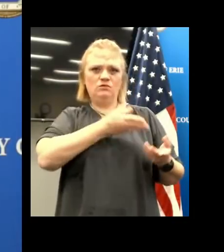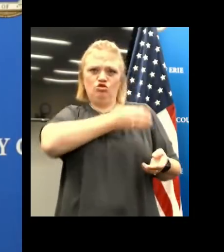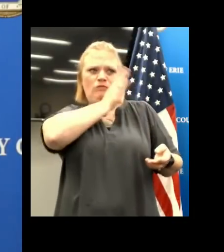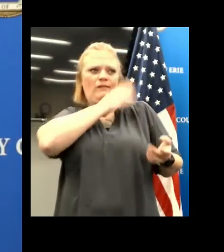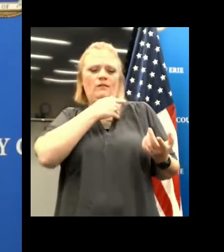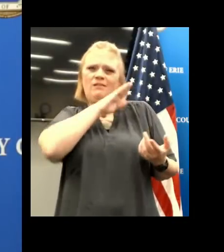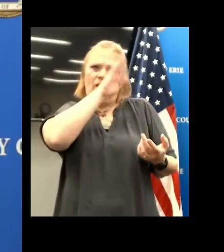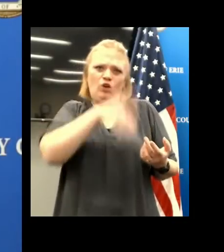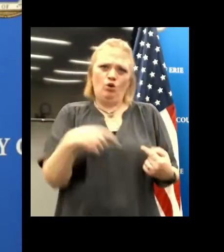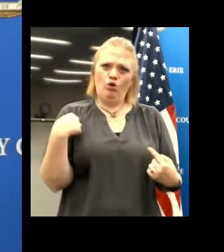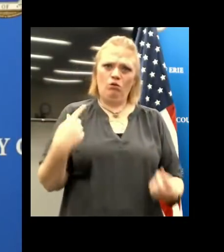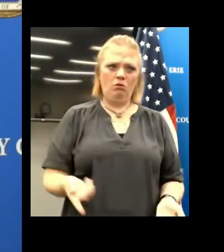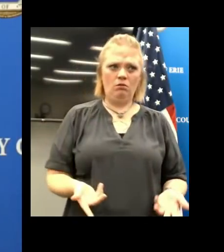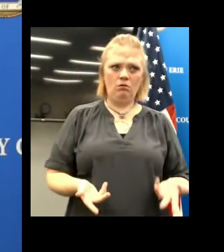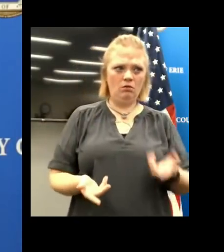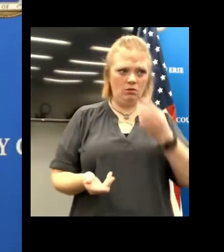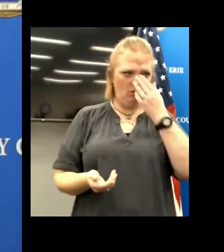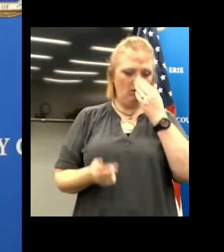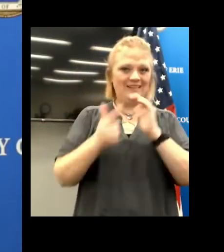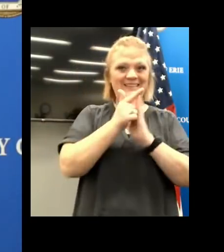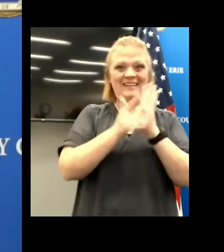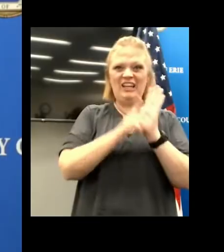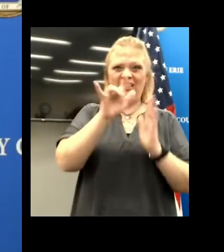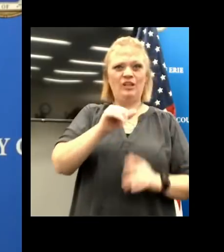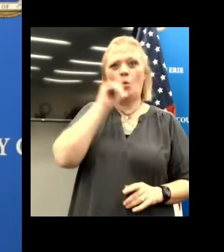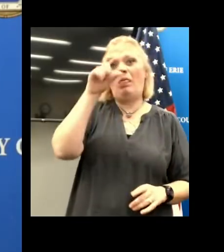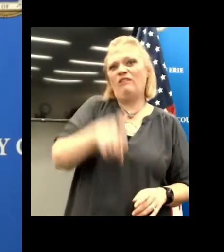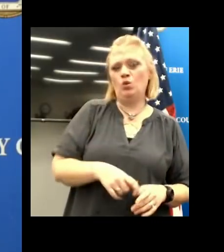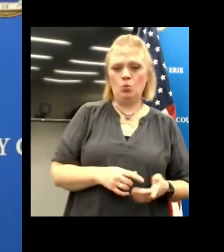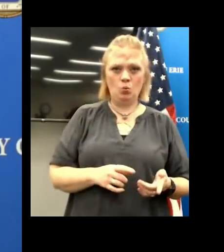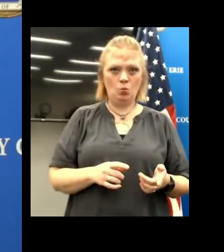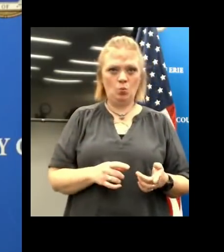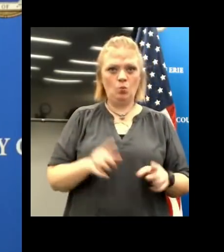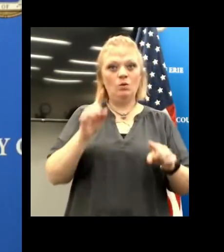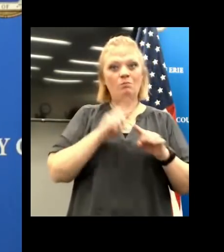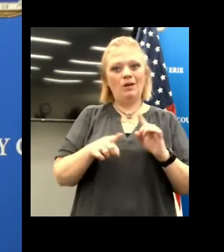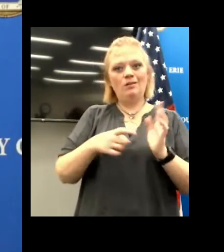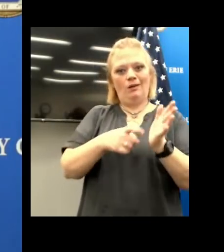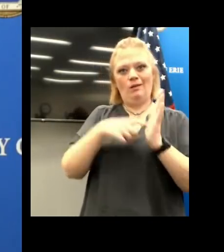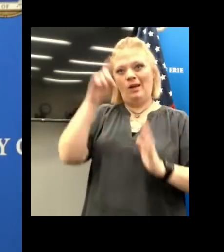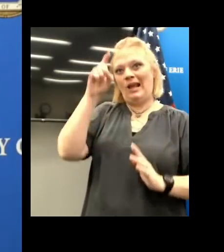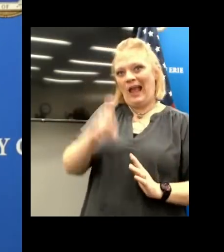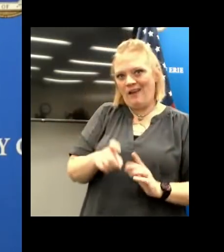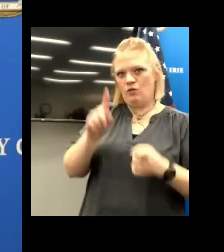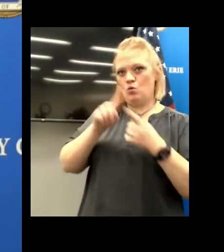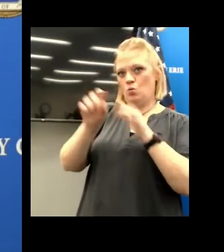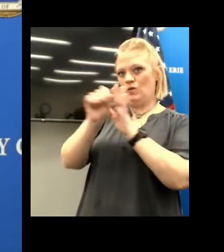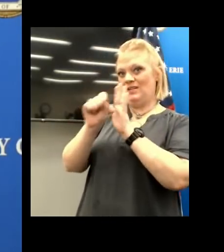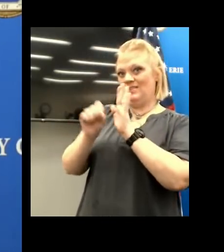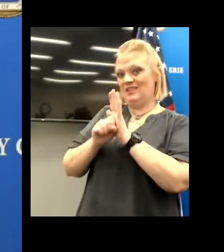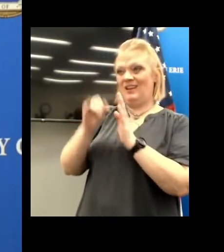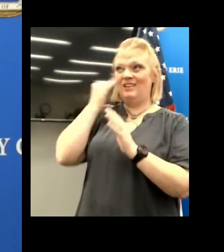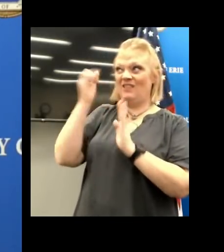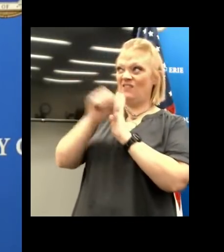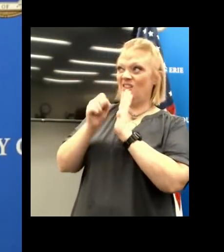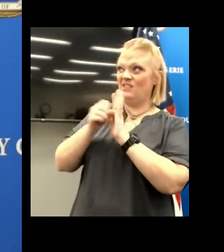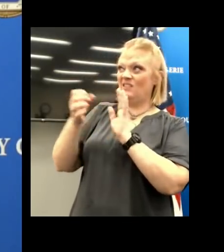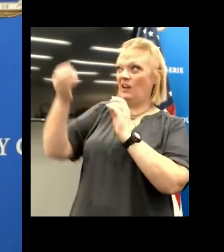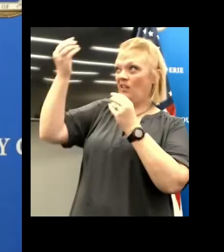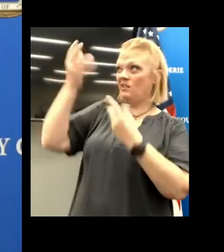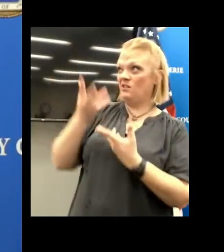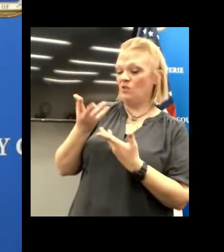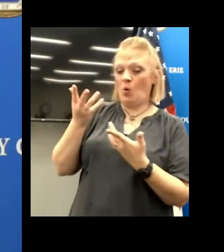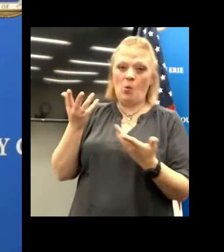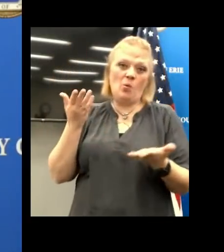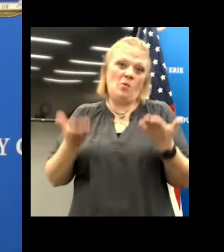not. They legally don't have to, but they have to the state. It's a question of whether the state releases it to us. So sometimes we don't even get the nursing home